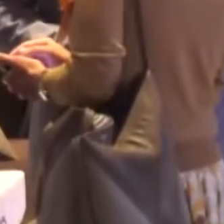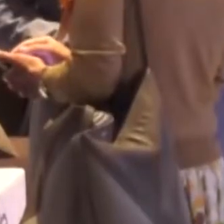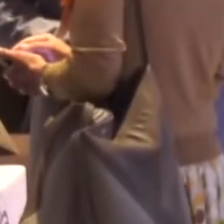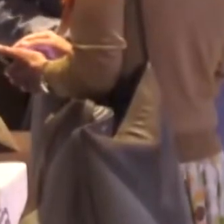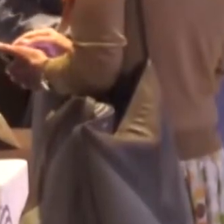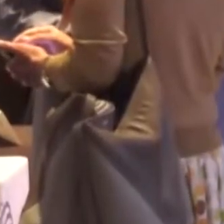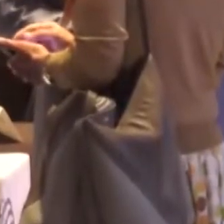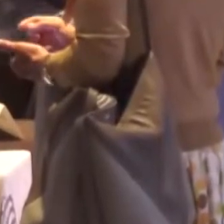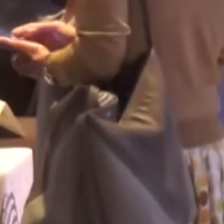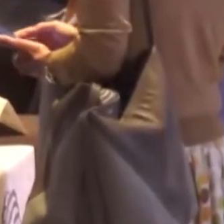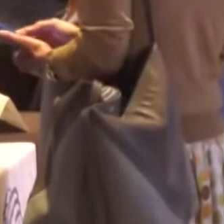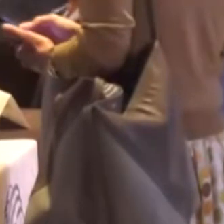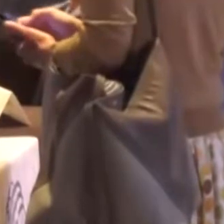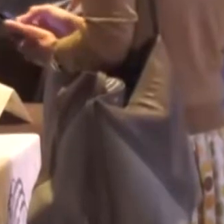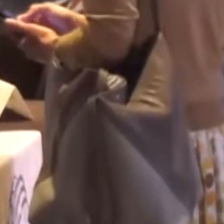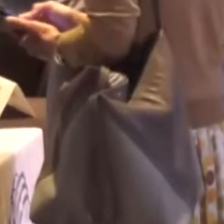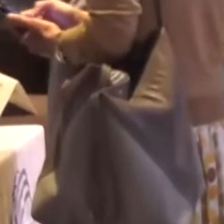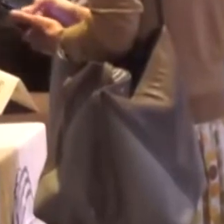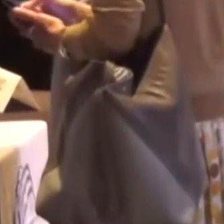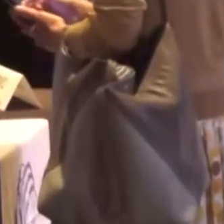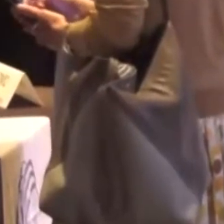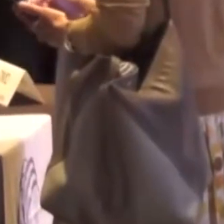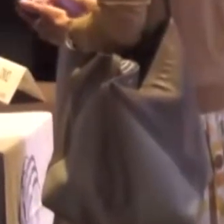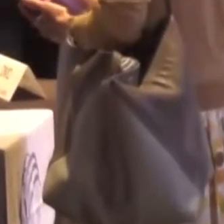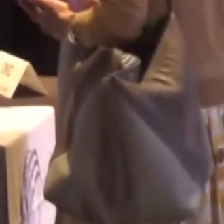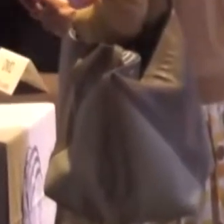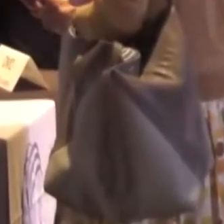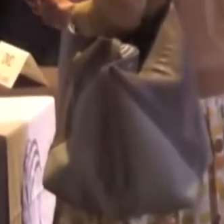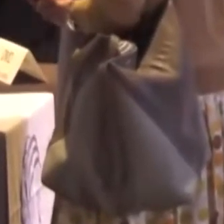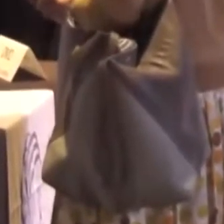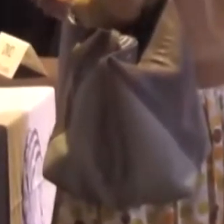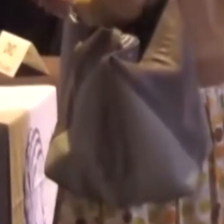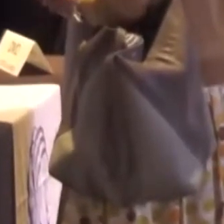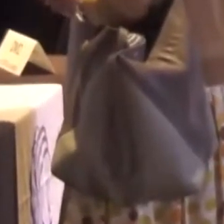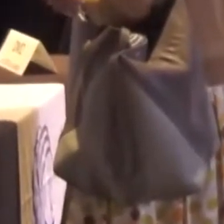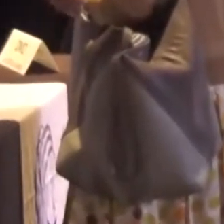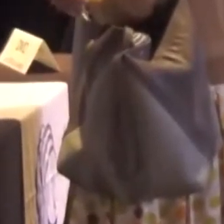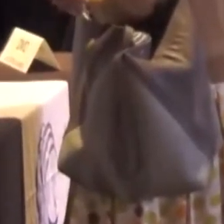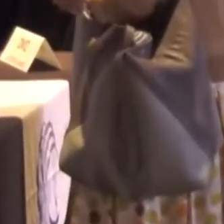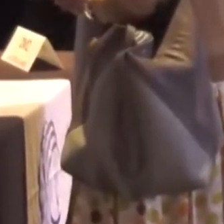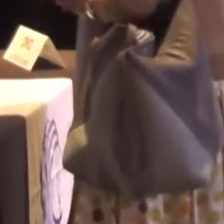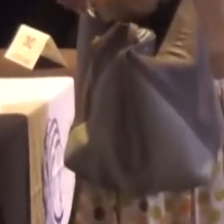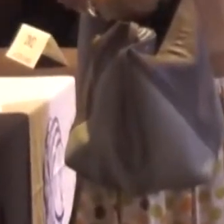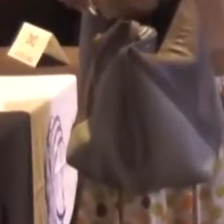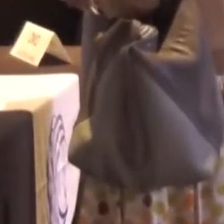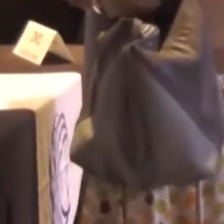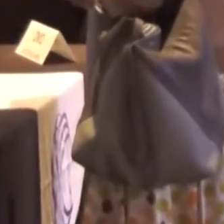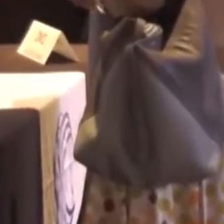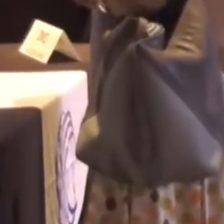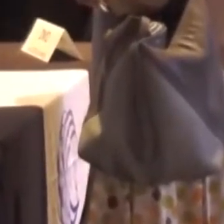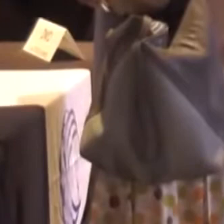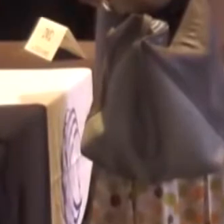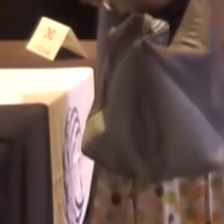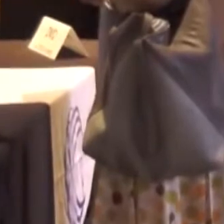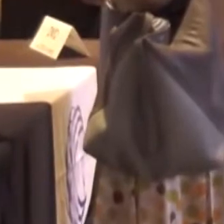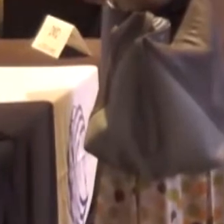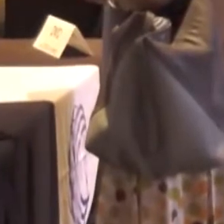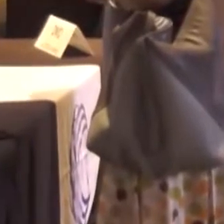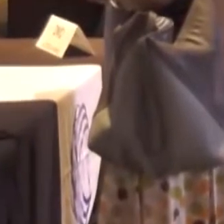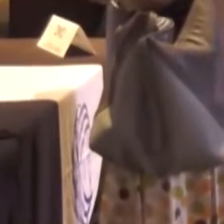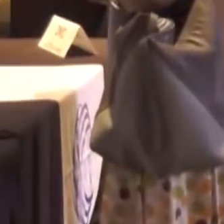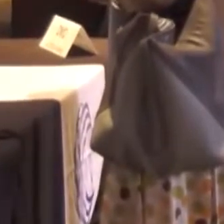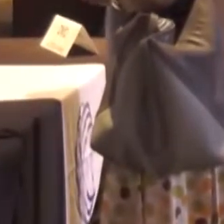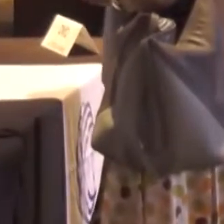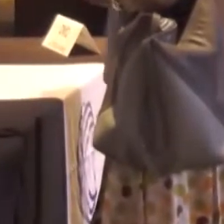This conference is for National Cancer Institute, or NCI centers, like the University of Kansas Cancer Center.